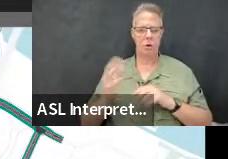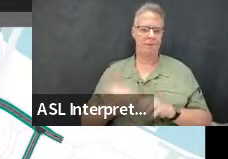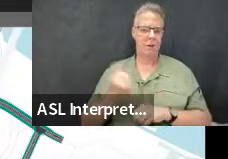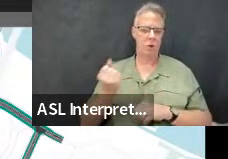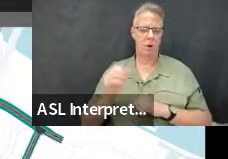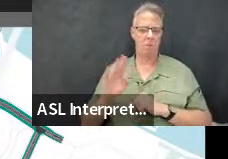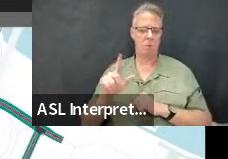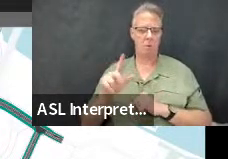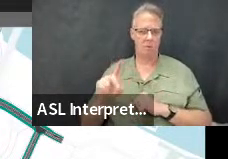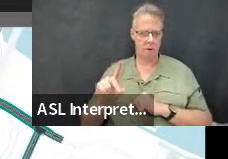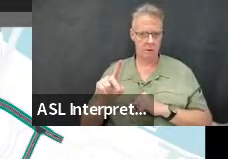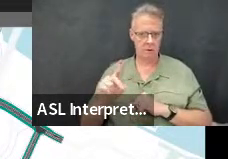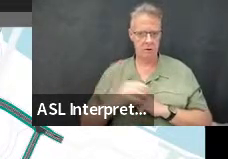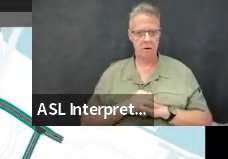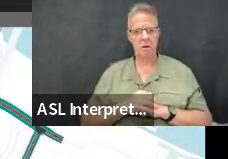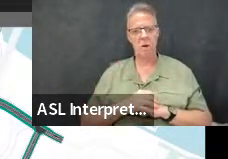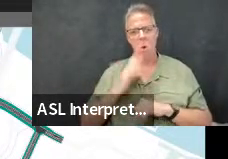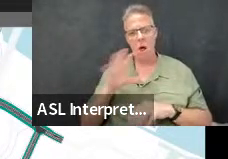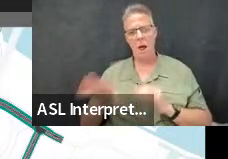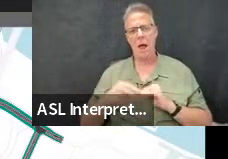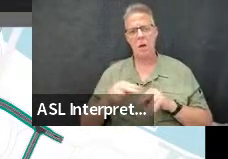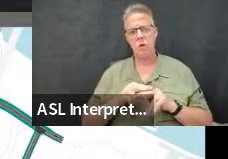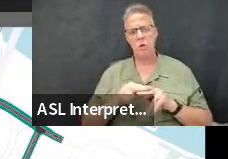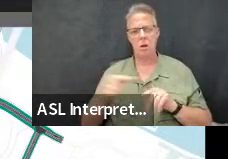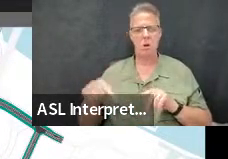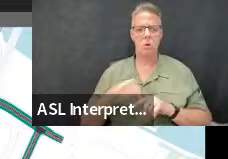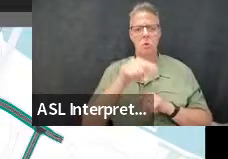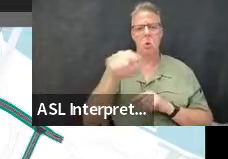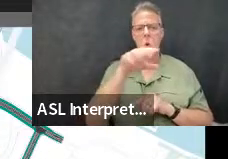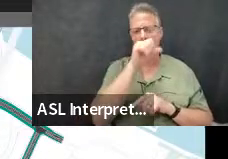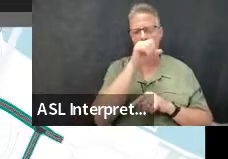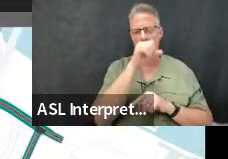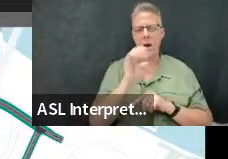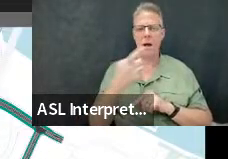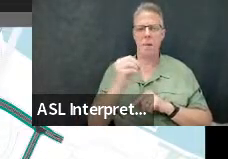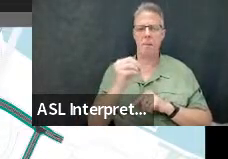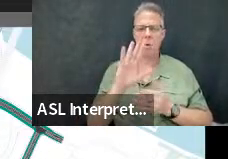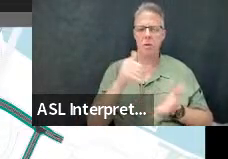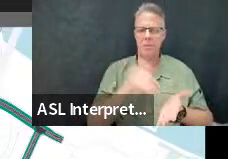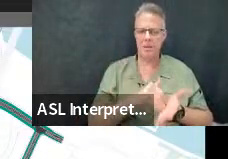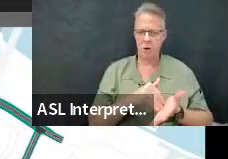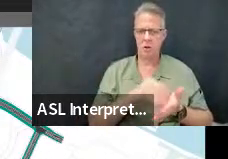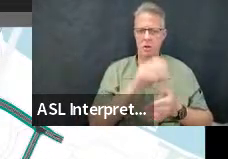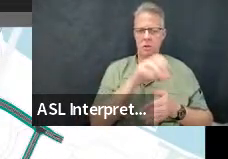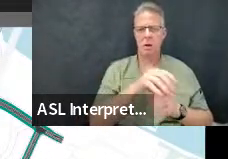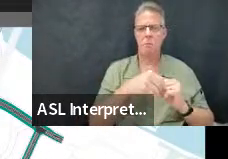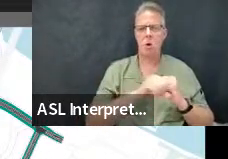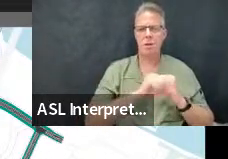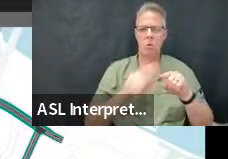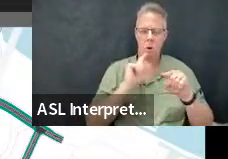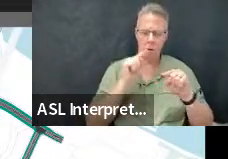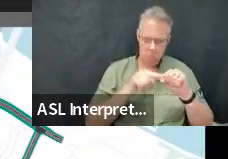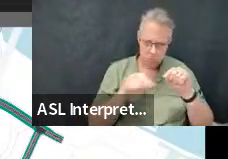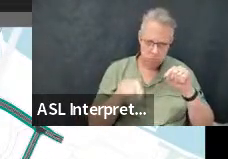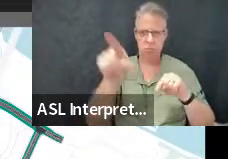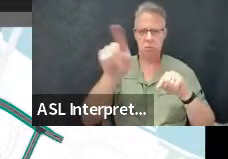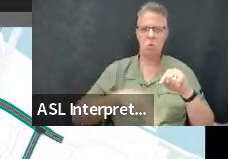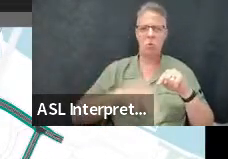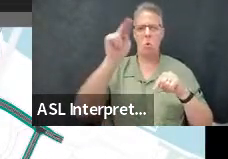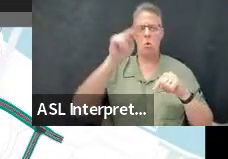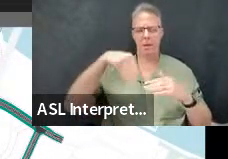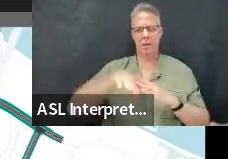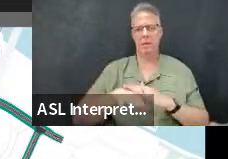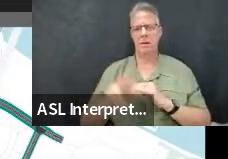We are looking at light rail extension here in orange. That's Expo Center, Expo Station today, extension moving north into